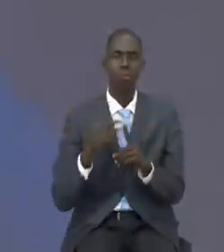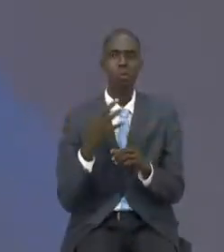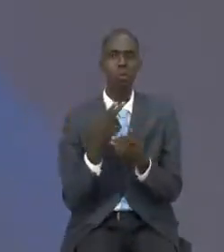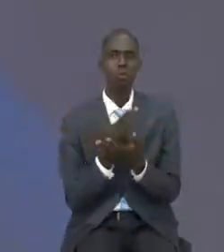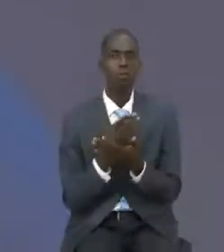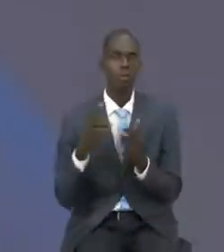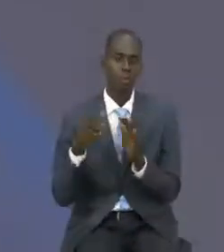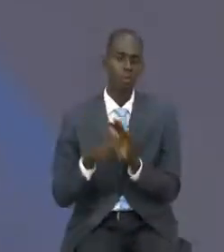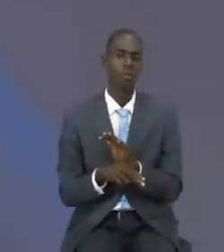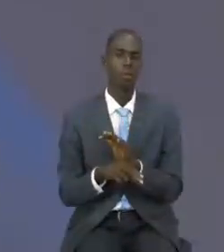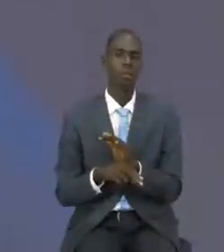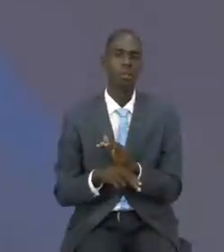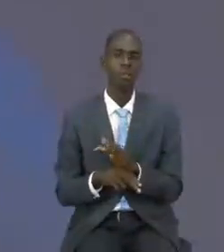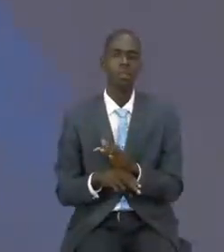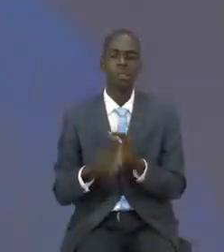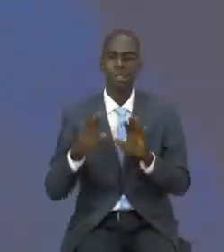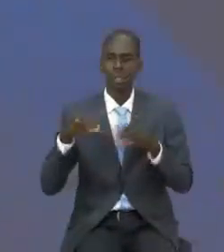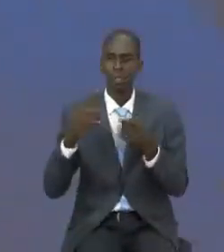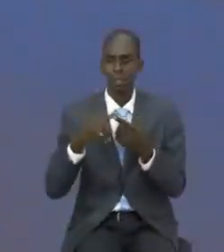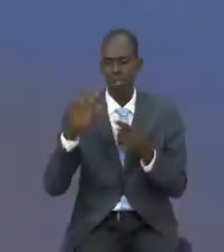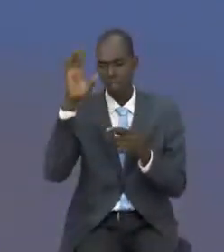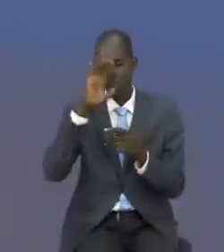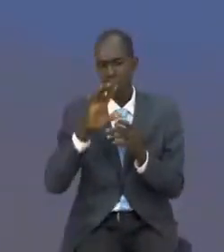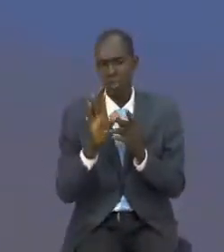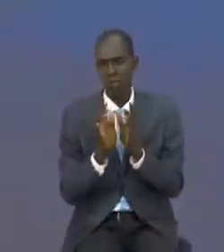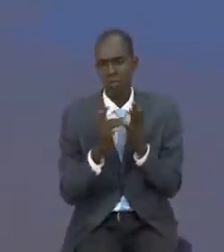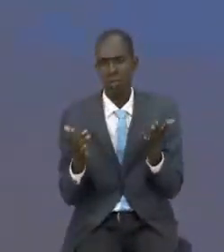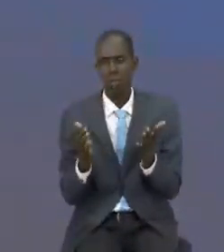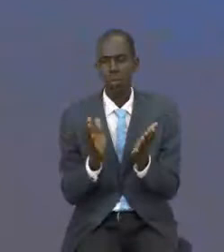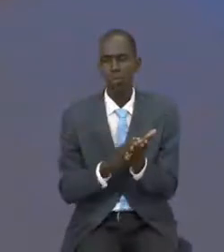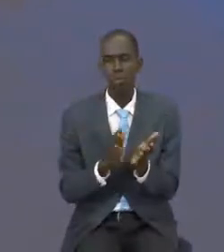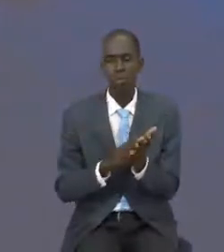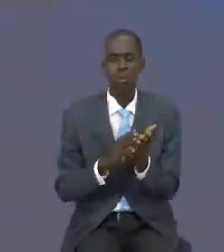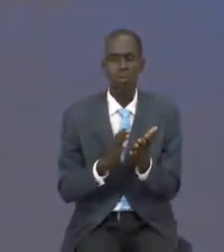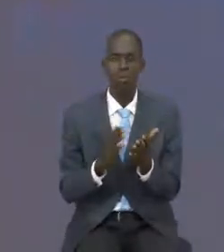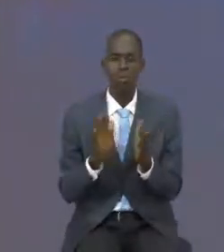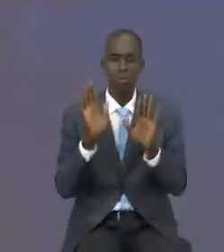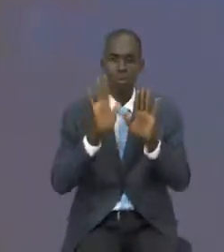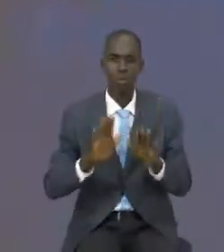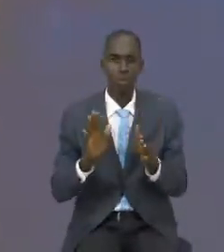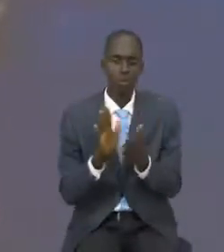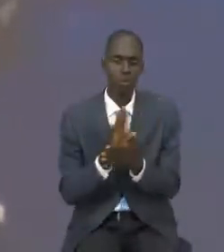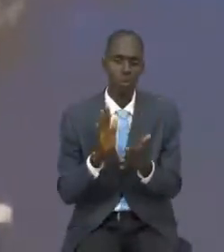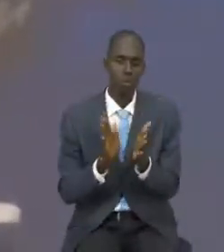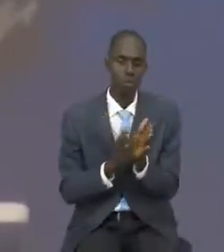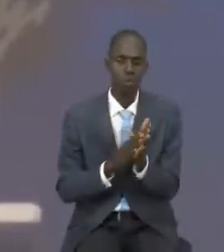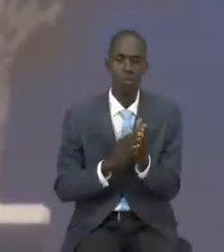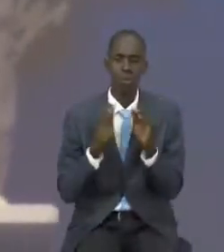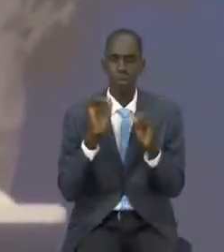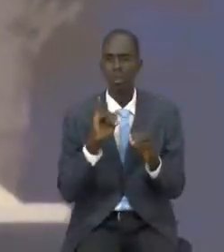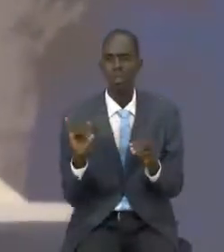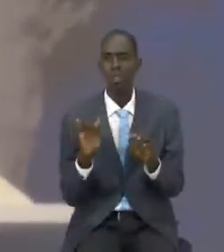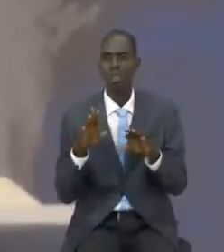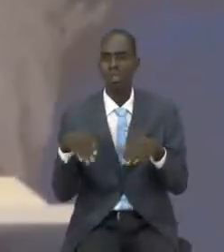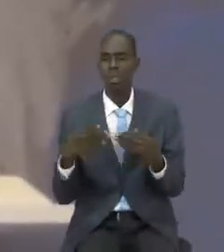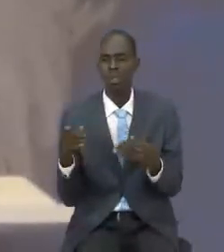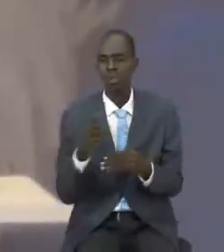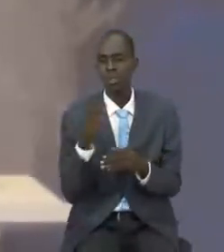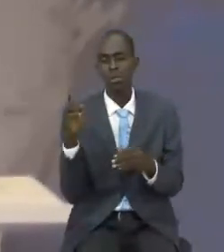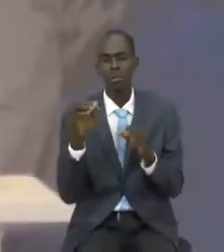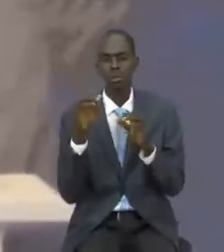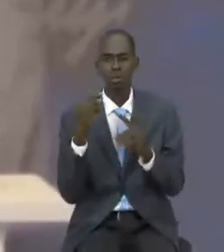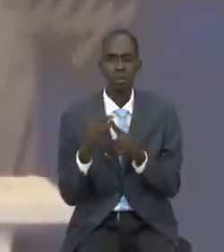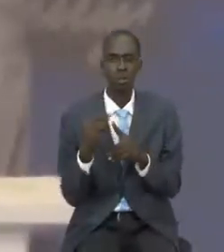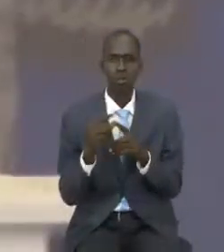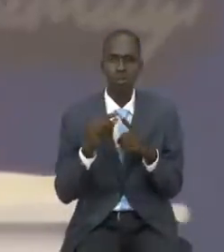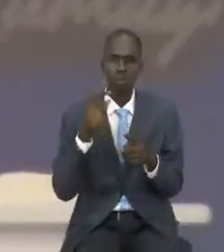Teach, give them Sunday scripture, Sunday school. And give them a kind of message at the retreat. Give them